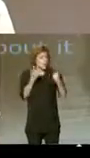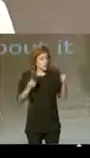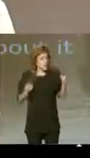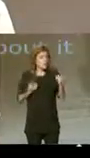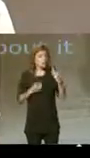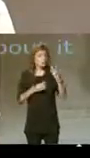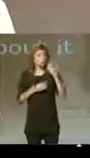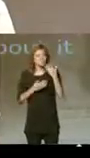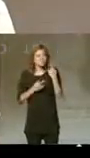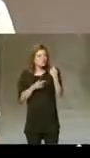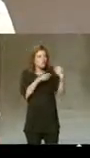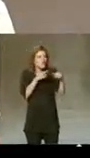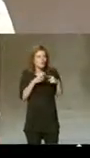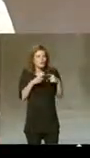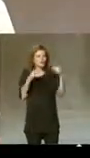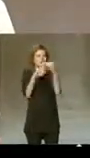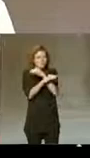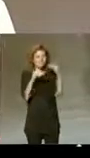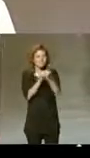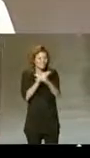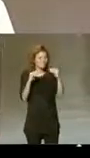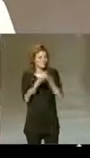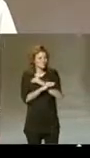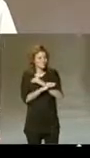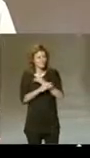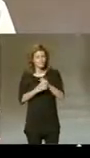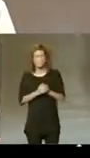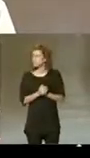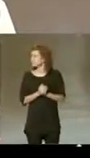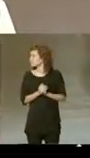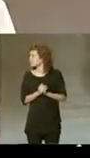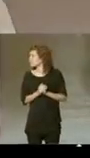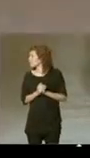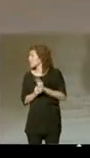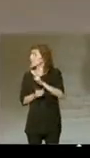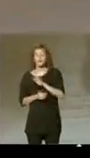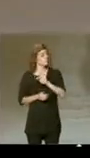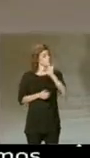Sometimes things are incompatible.